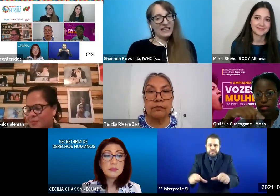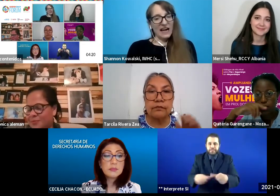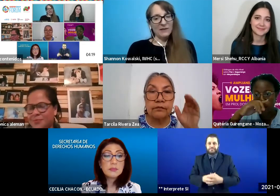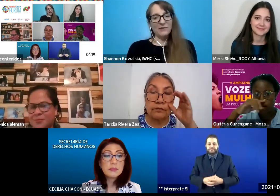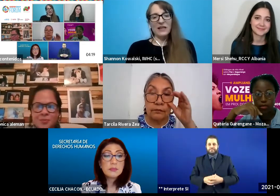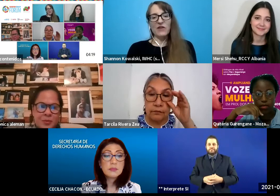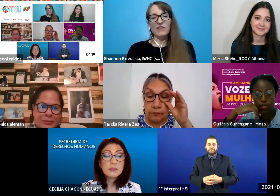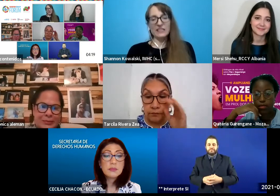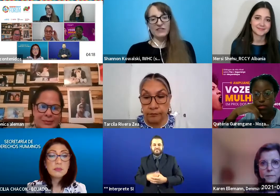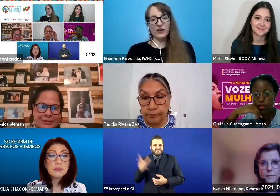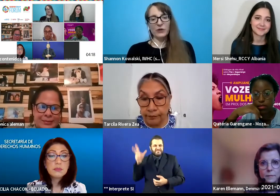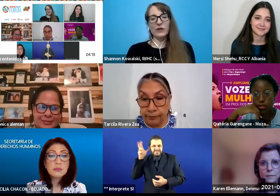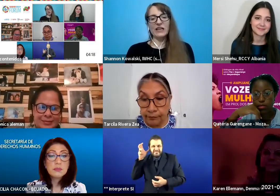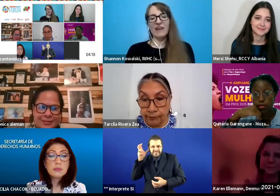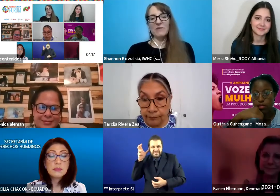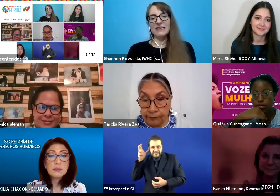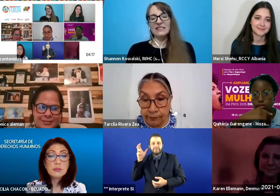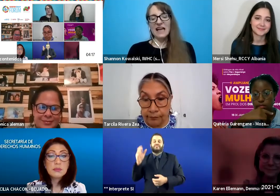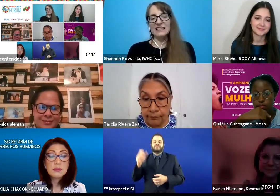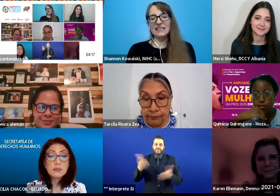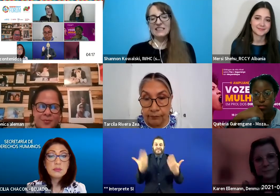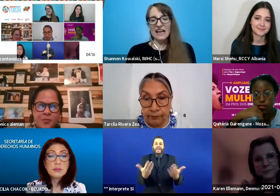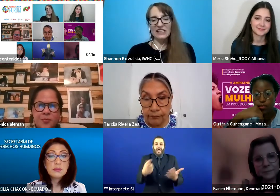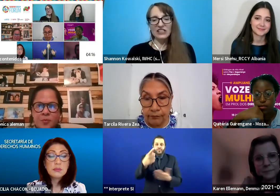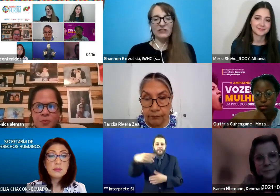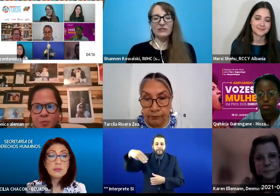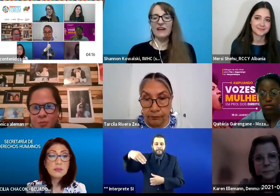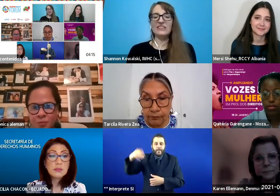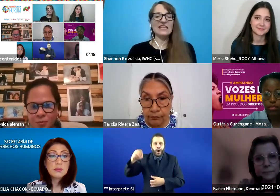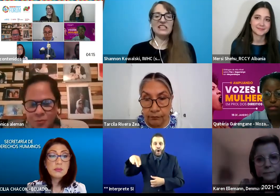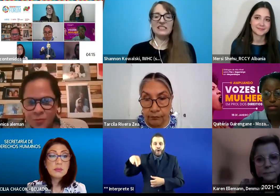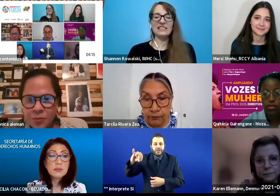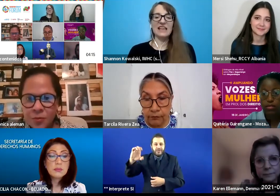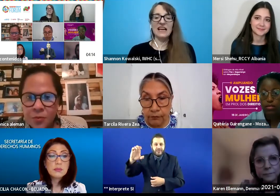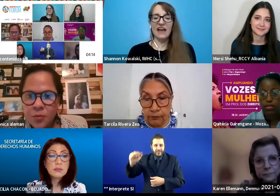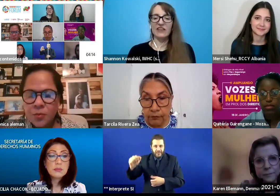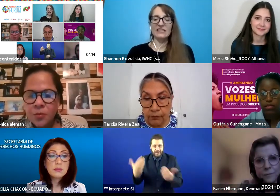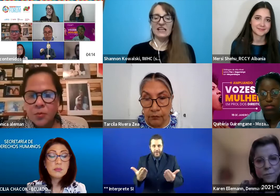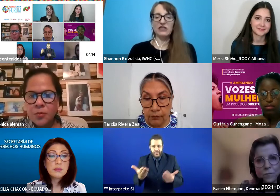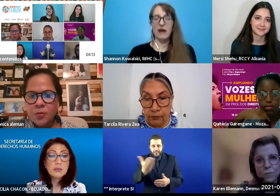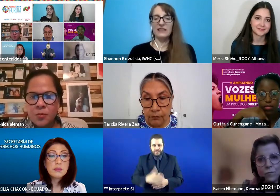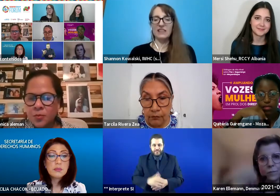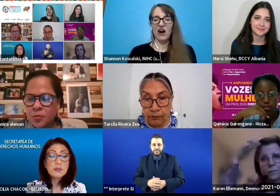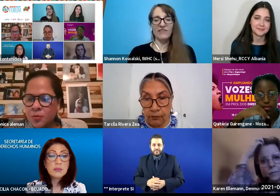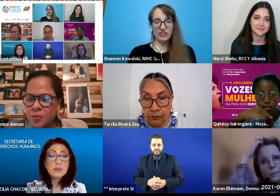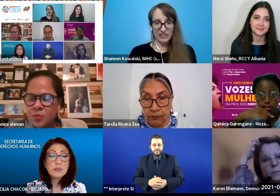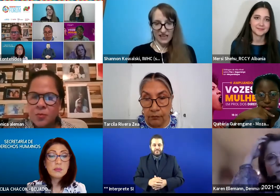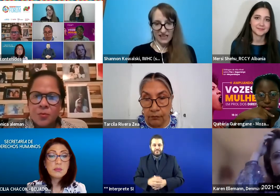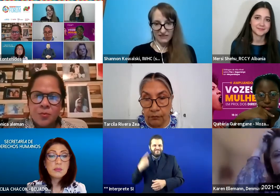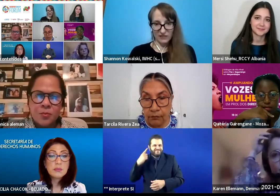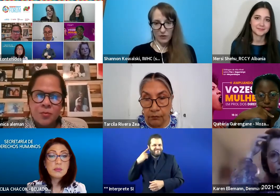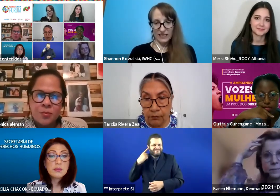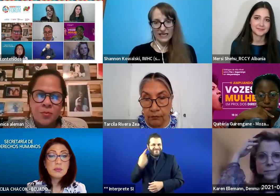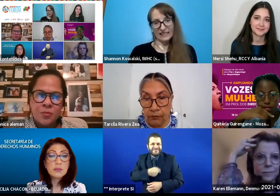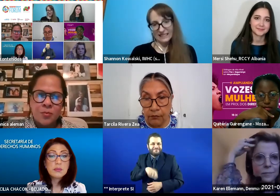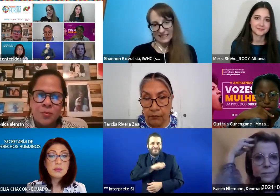Monica, this is for you. Governments and international foundations and other international partners are often criticized